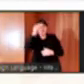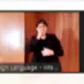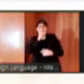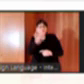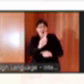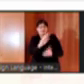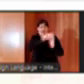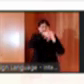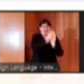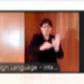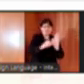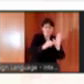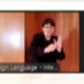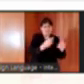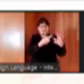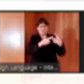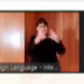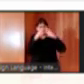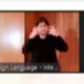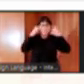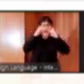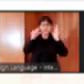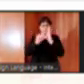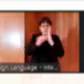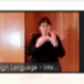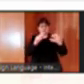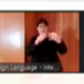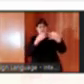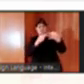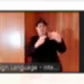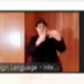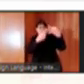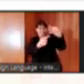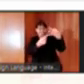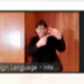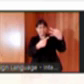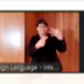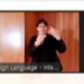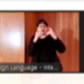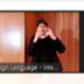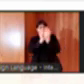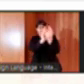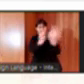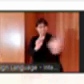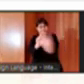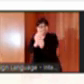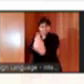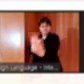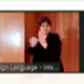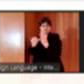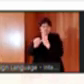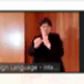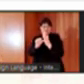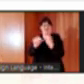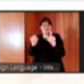hand washing, mask wearing, and social distancing. And we've been spreading the message